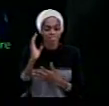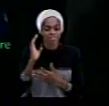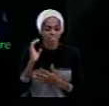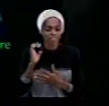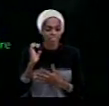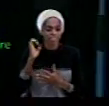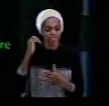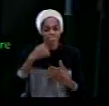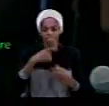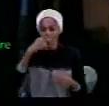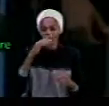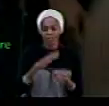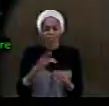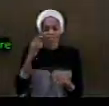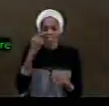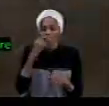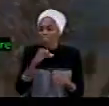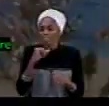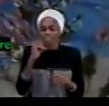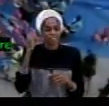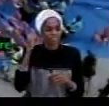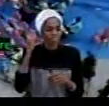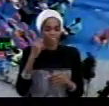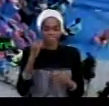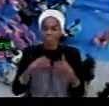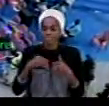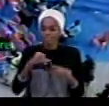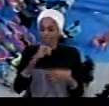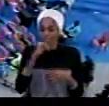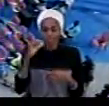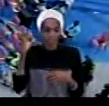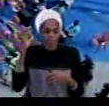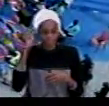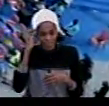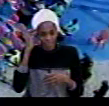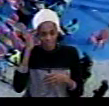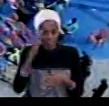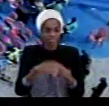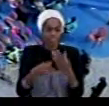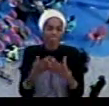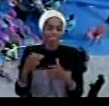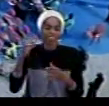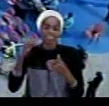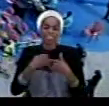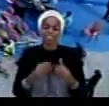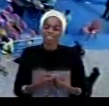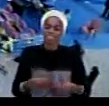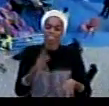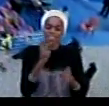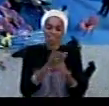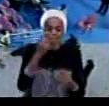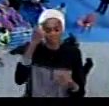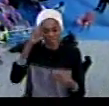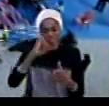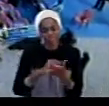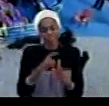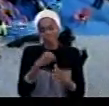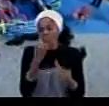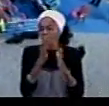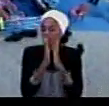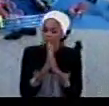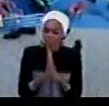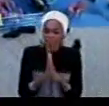He has promised, I know hair can hardly fathom all the things he has in store for those who